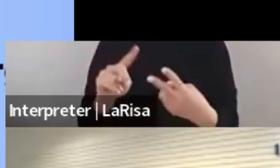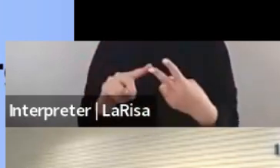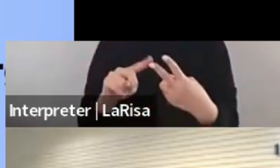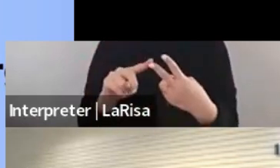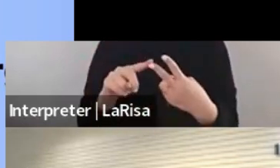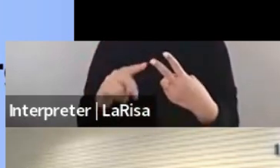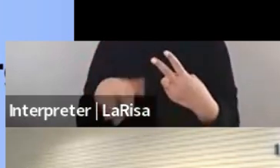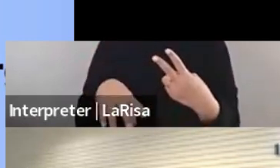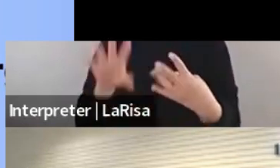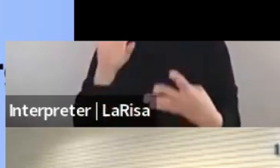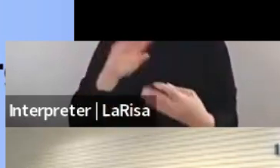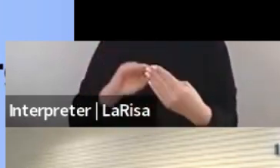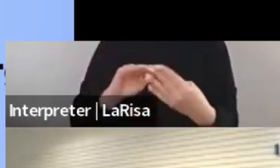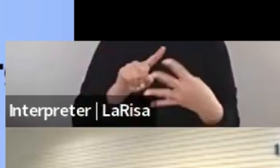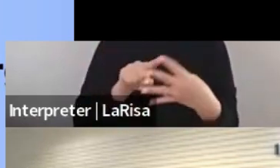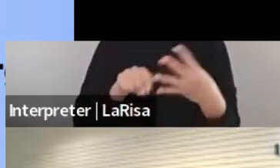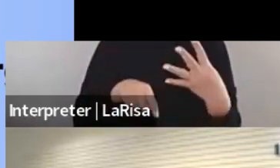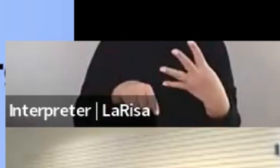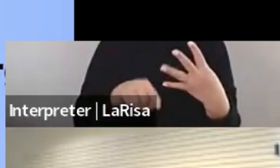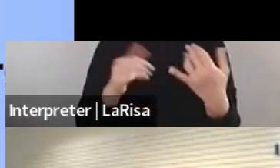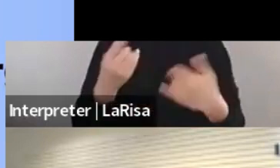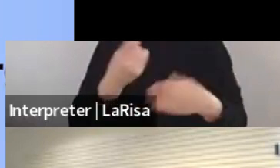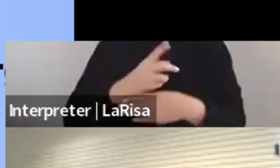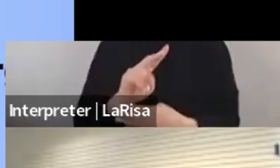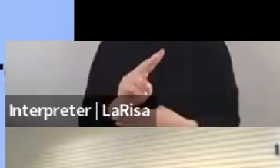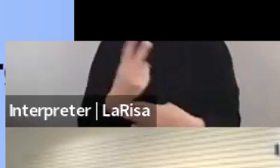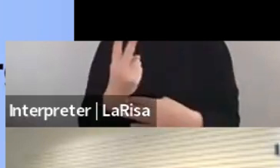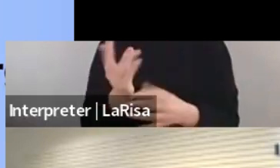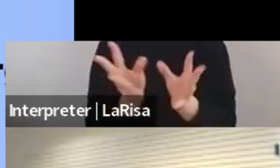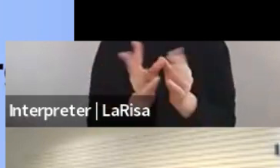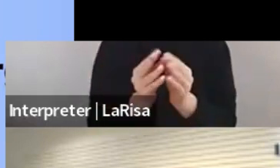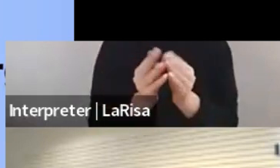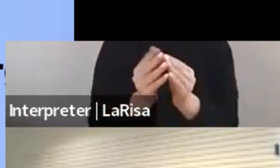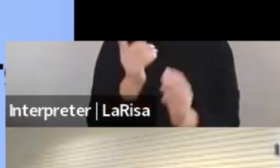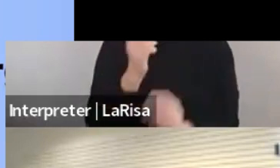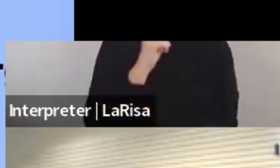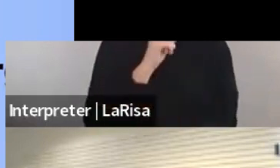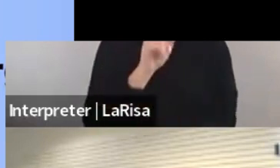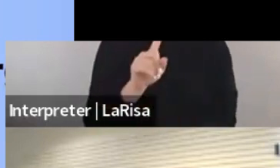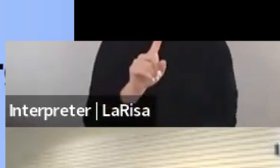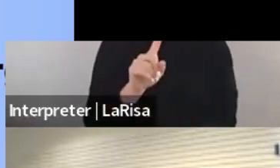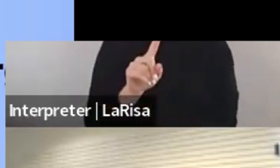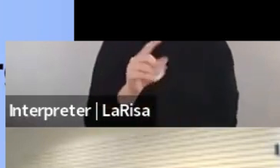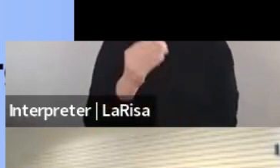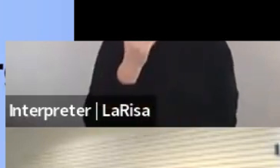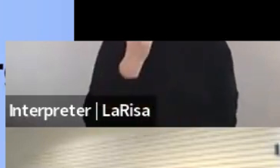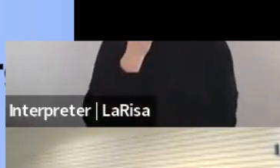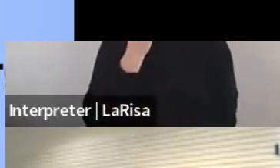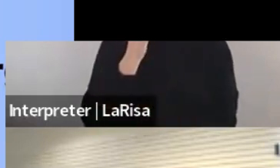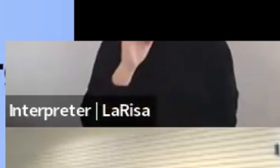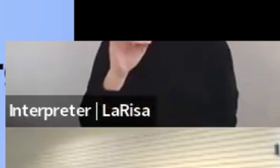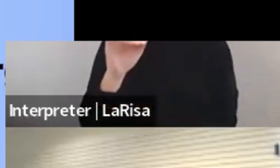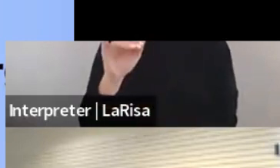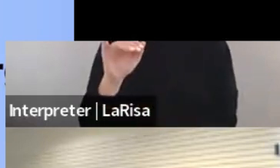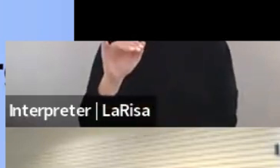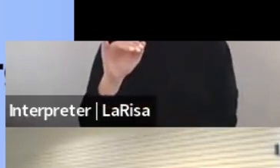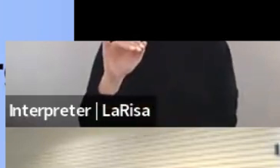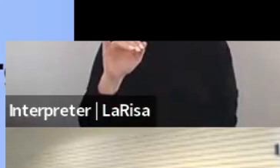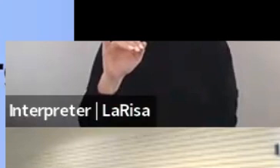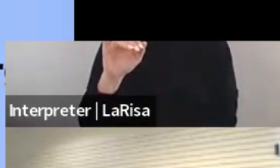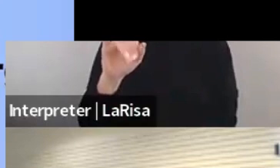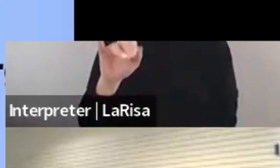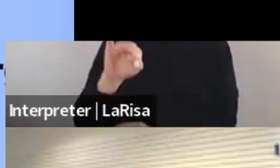for joining April and Kelly's Kitchen for the second of our 4 webinars about the intersection of food justice and